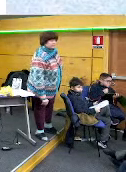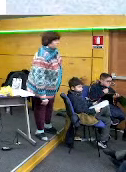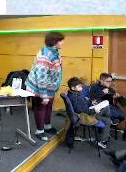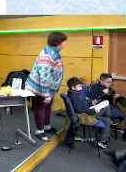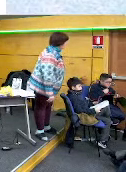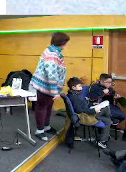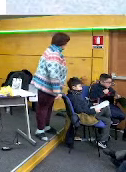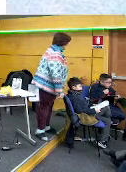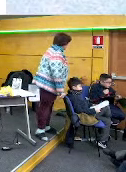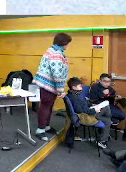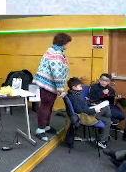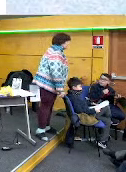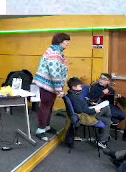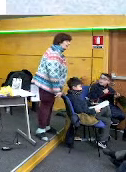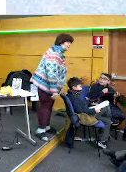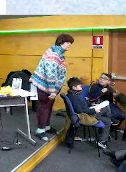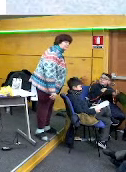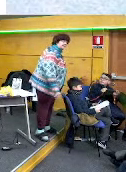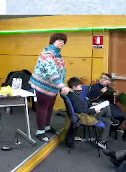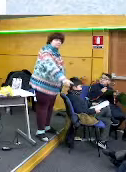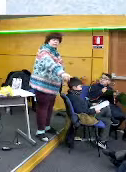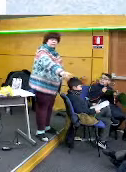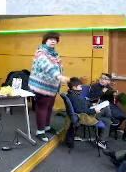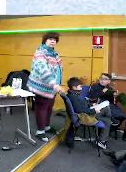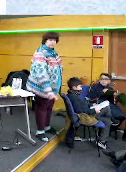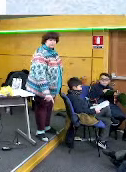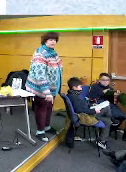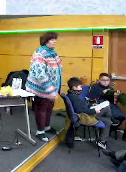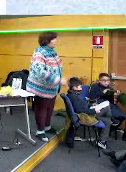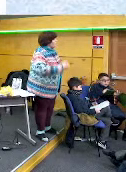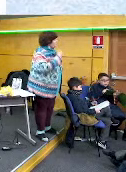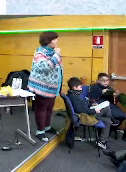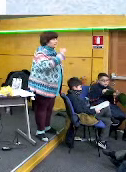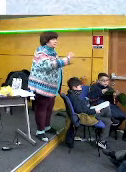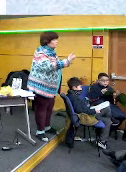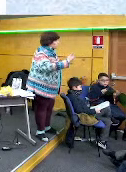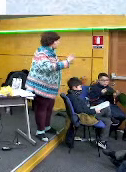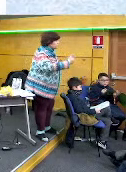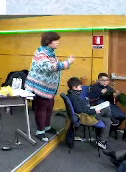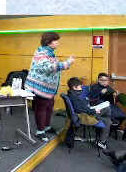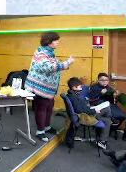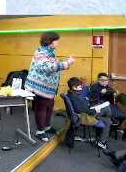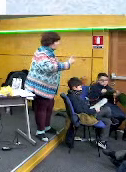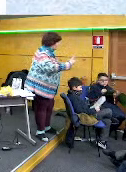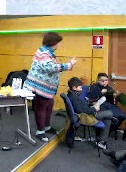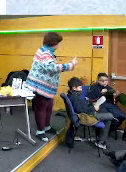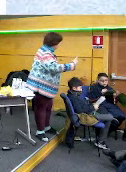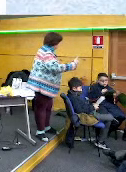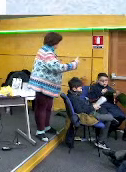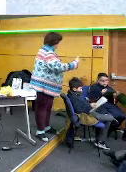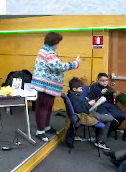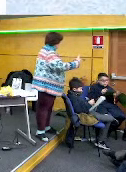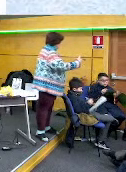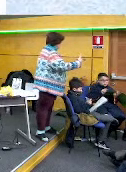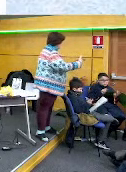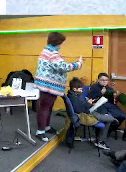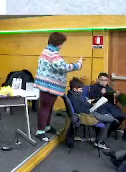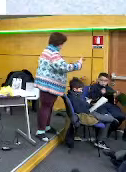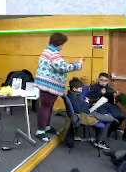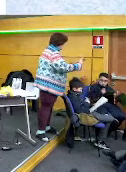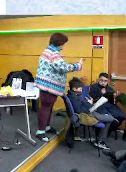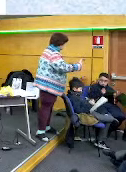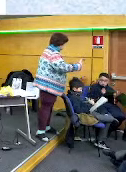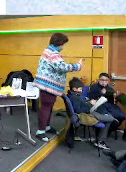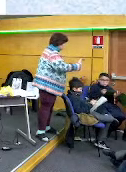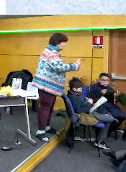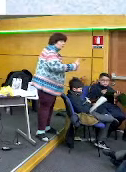thought. I didn't see anybody circling words that they weren't sure how to spell, how to